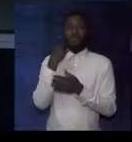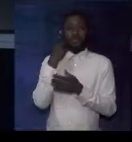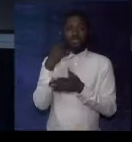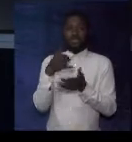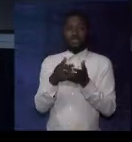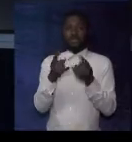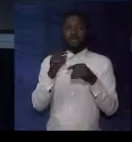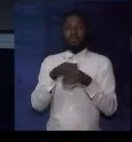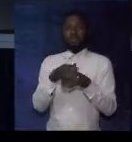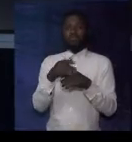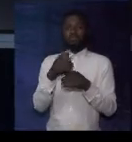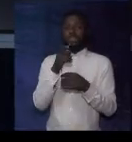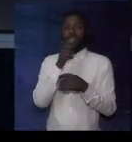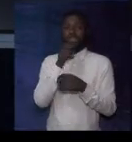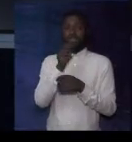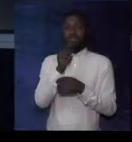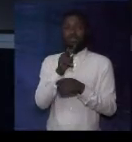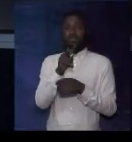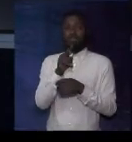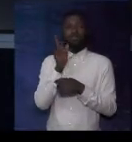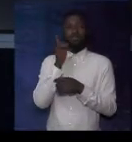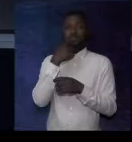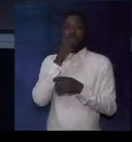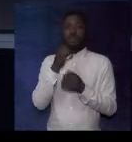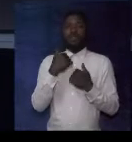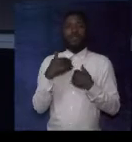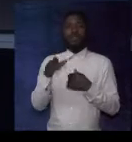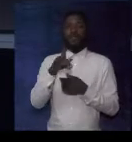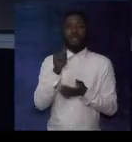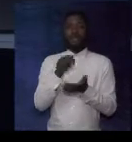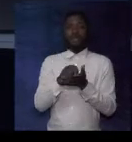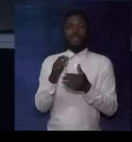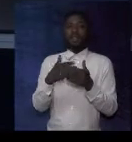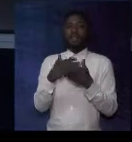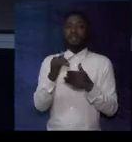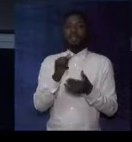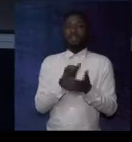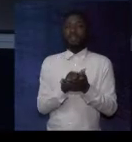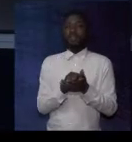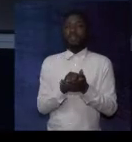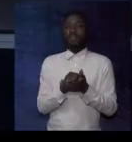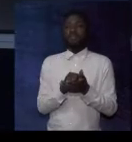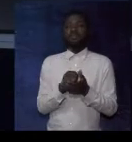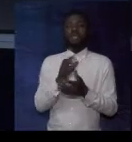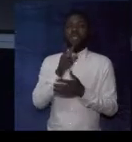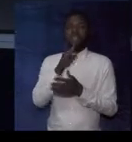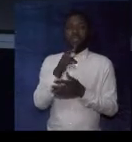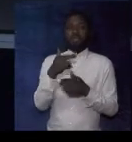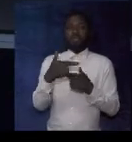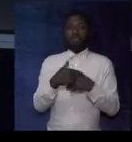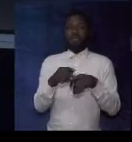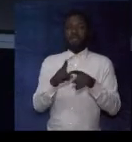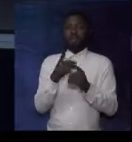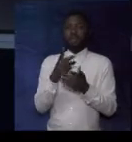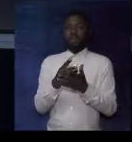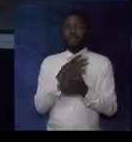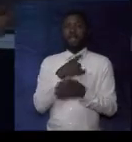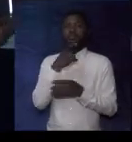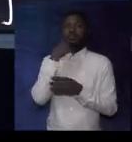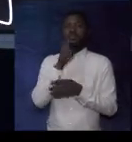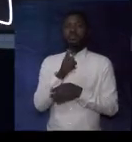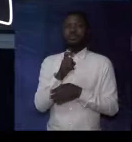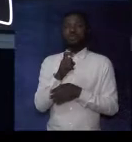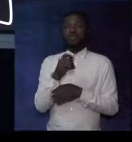see it come on screen now. So you must have your thousand. And then after that, that will have 3 rooms as well. You